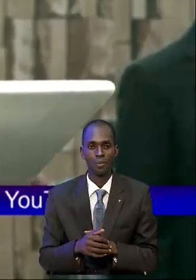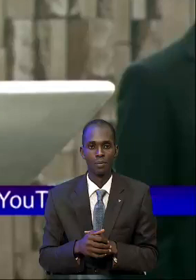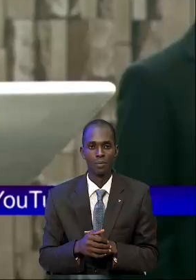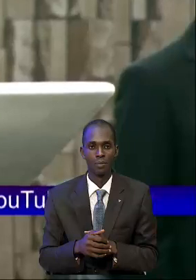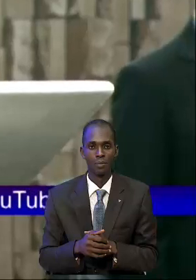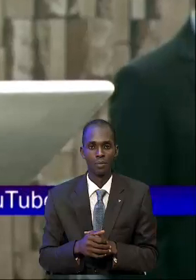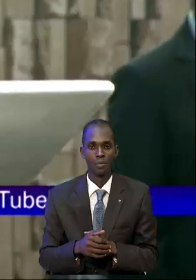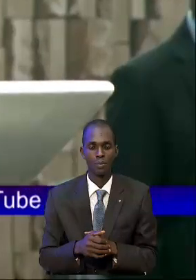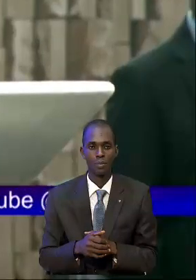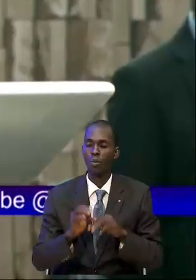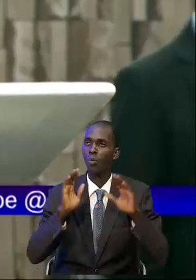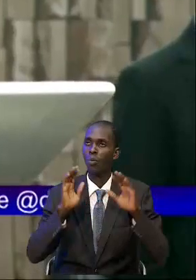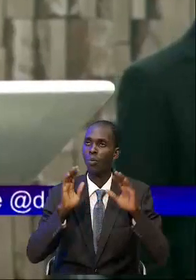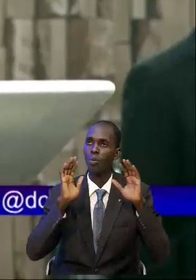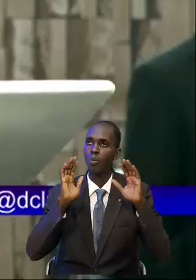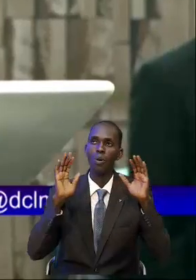Miracle night.